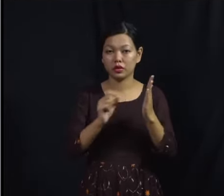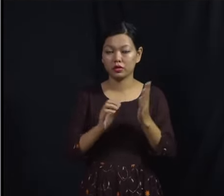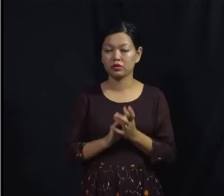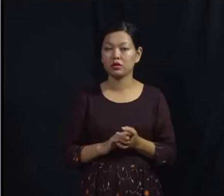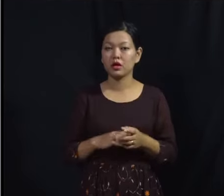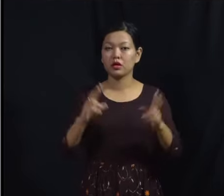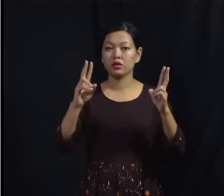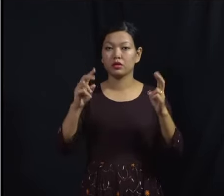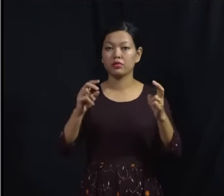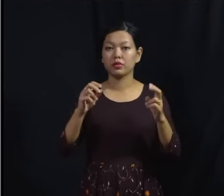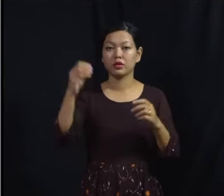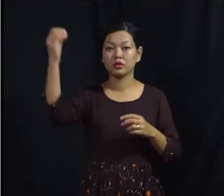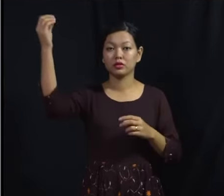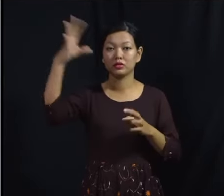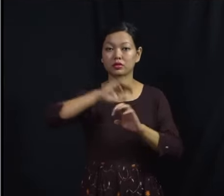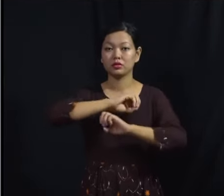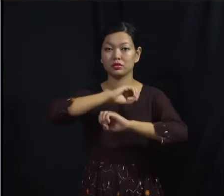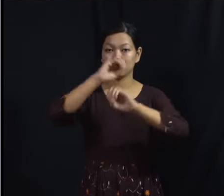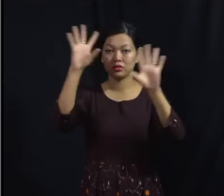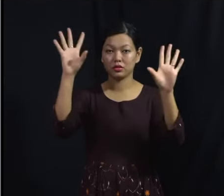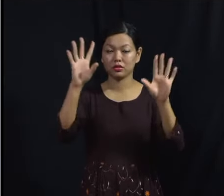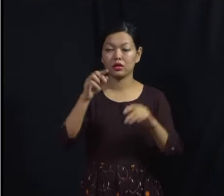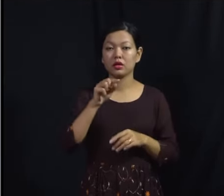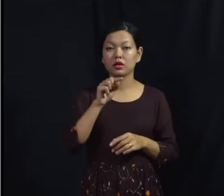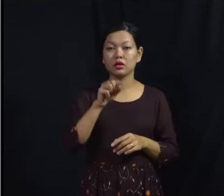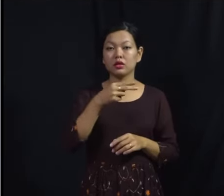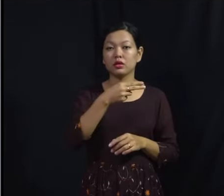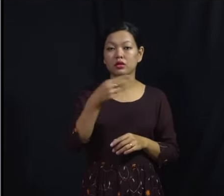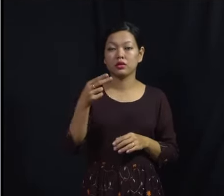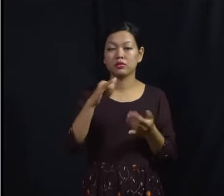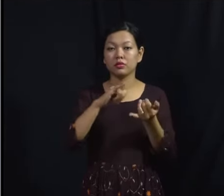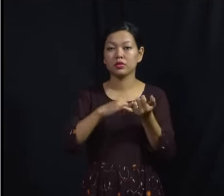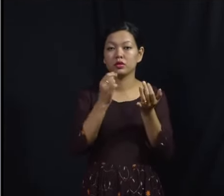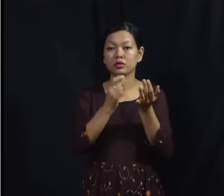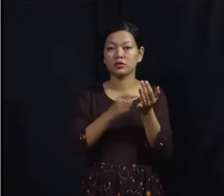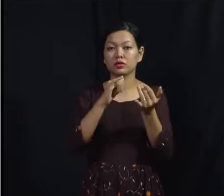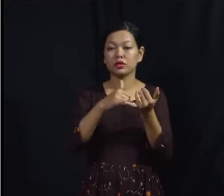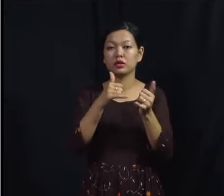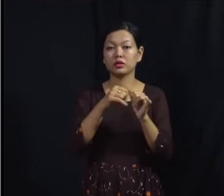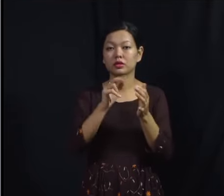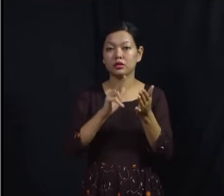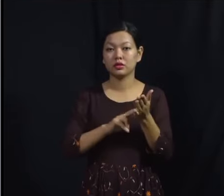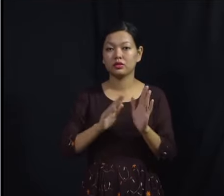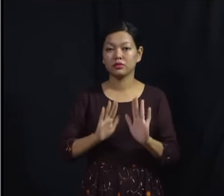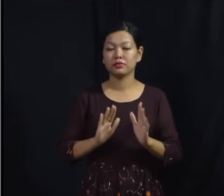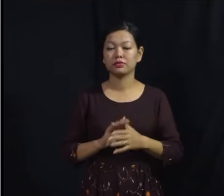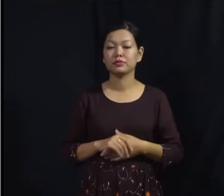odds, who was very determined, brave and courageous. So let's take a look at this story.